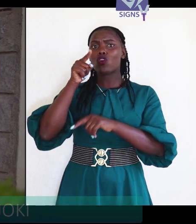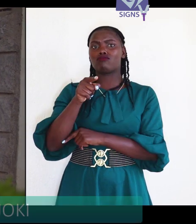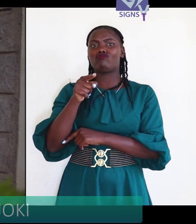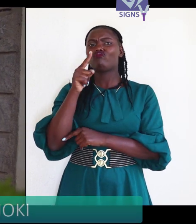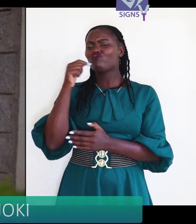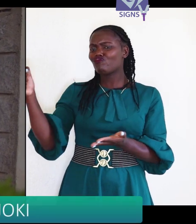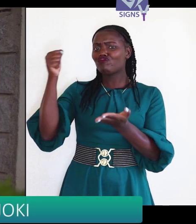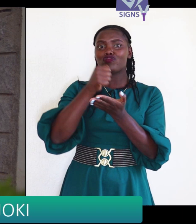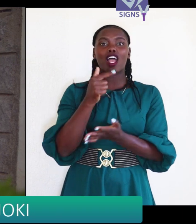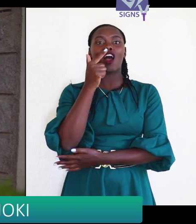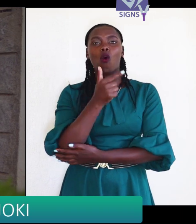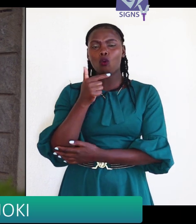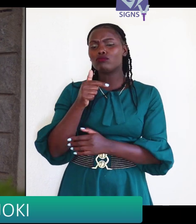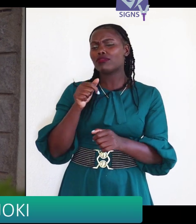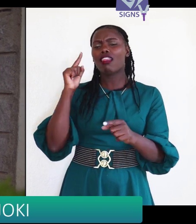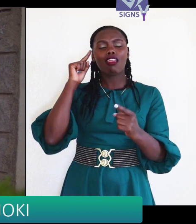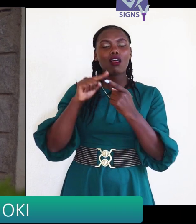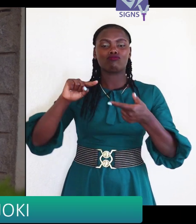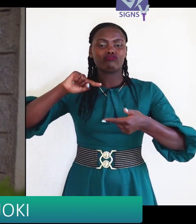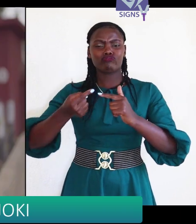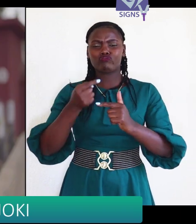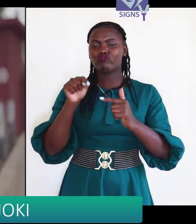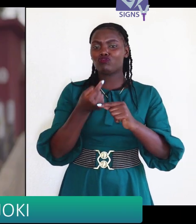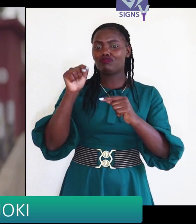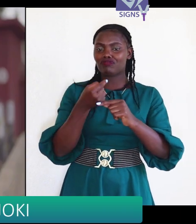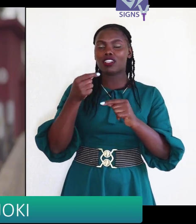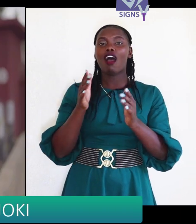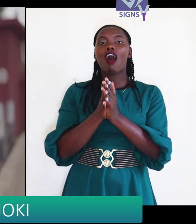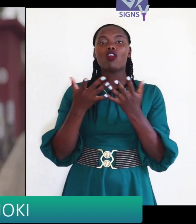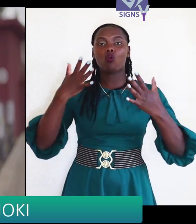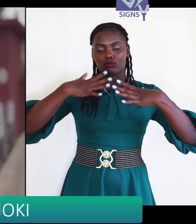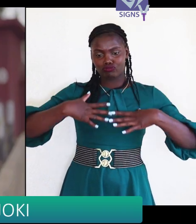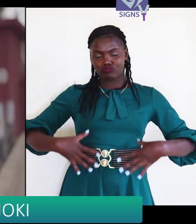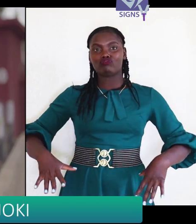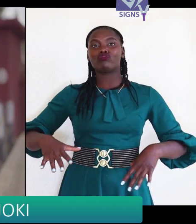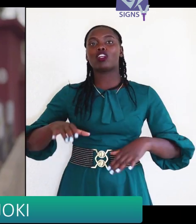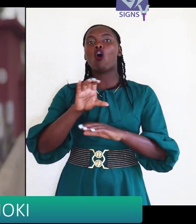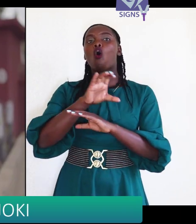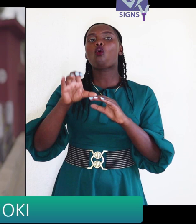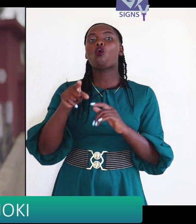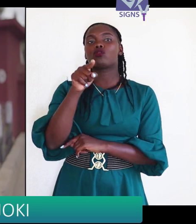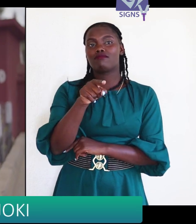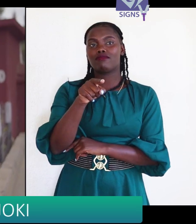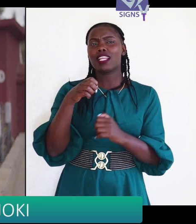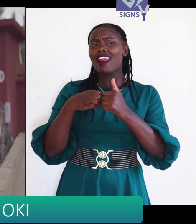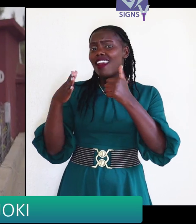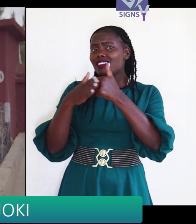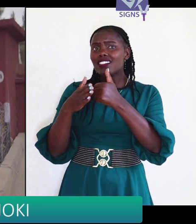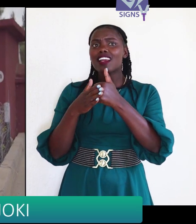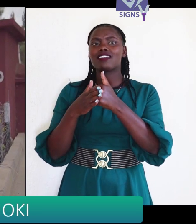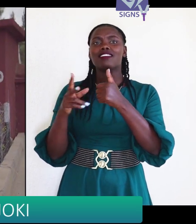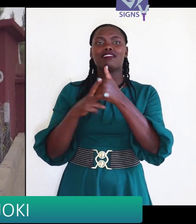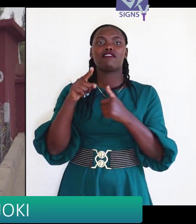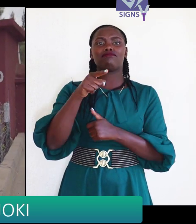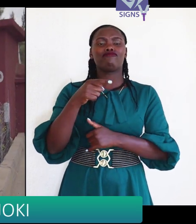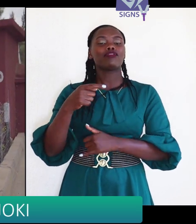renamed Machakos Technical Institute for the Blind, becoming the only technical training institution in East